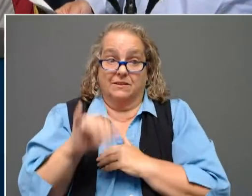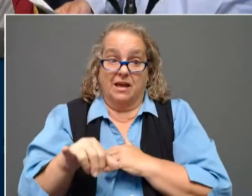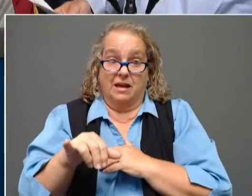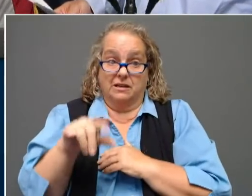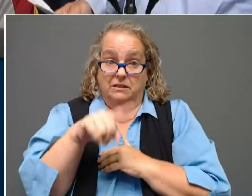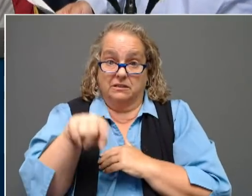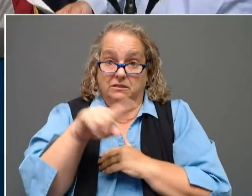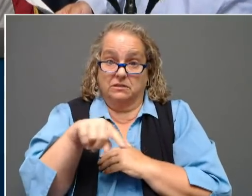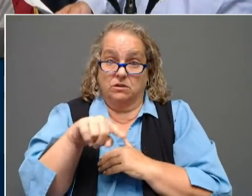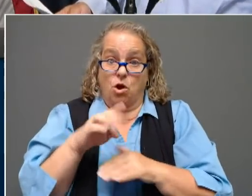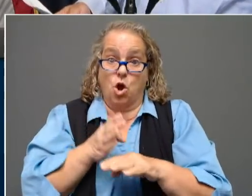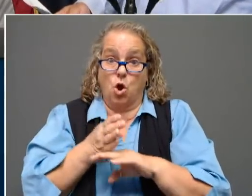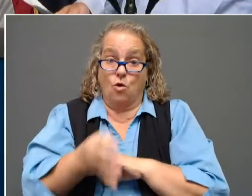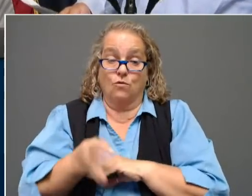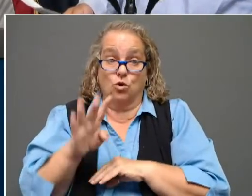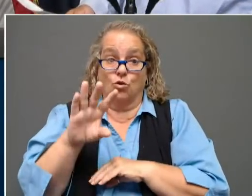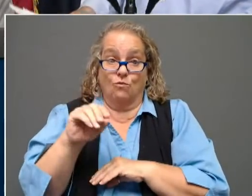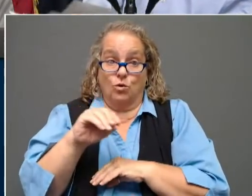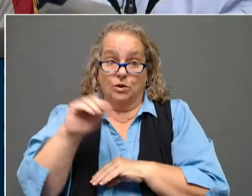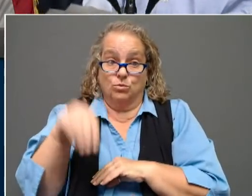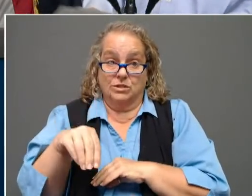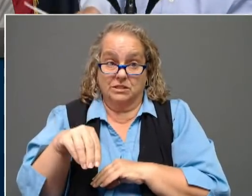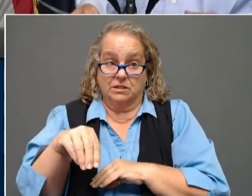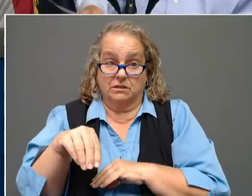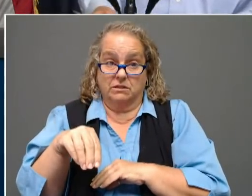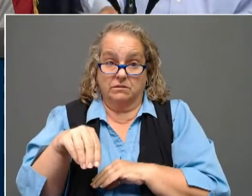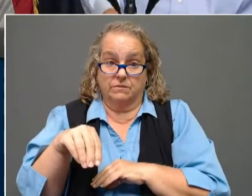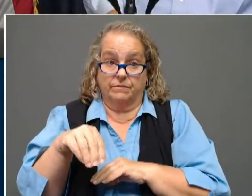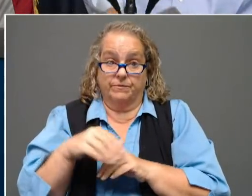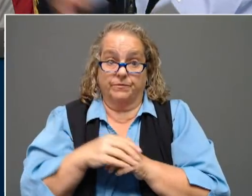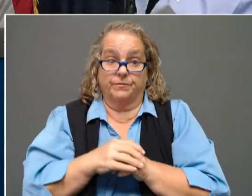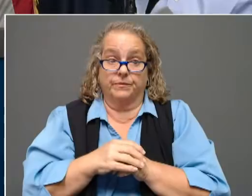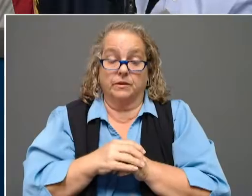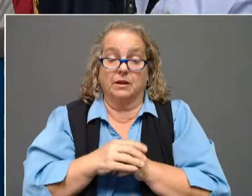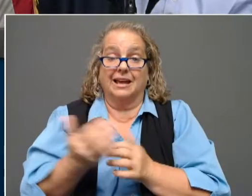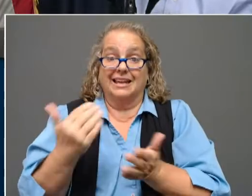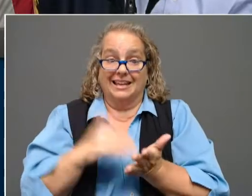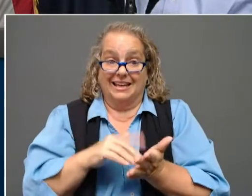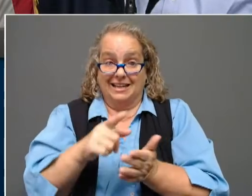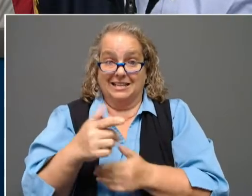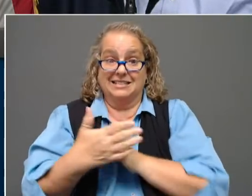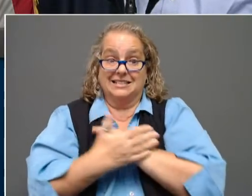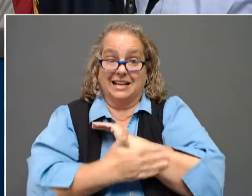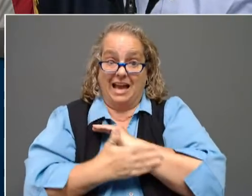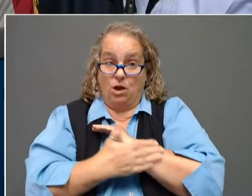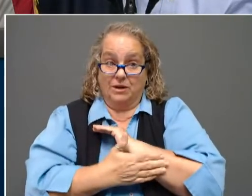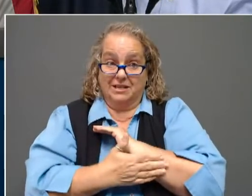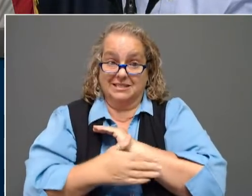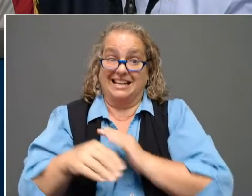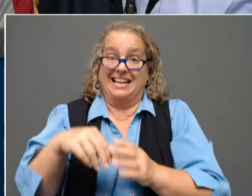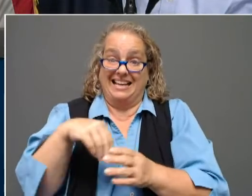just over 40% versus under. Again, these are counties in the